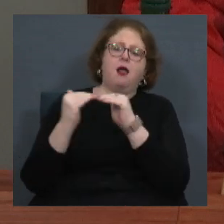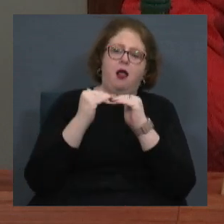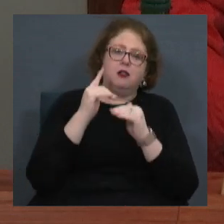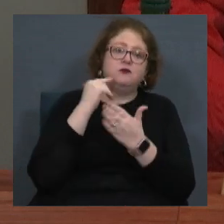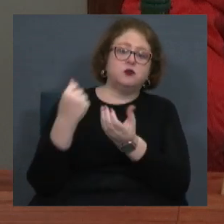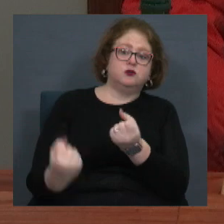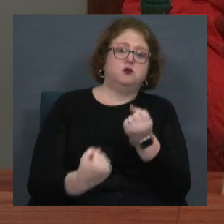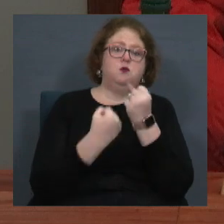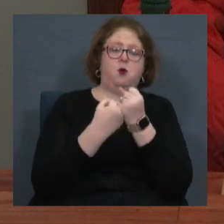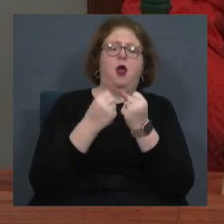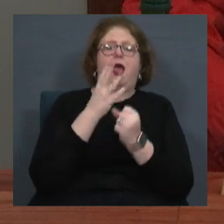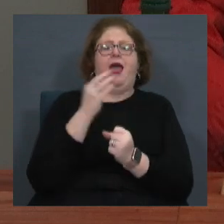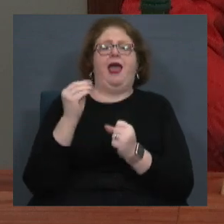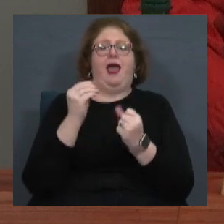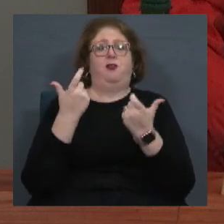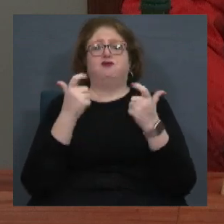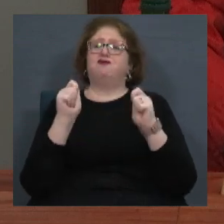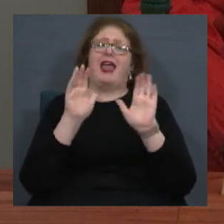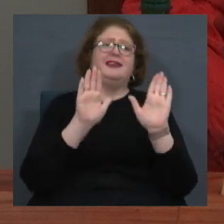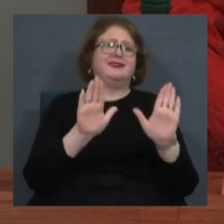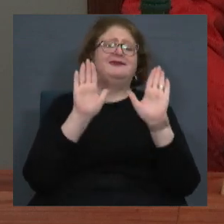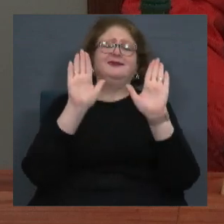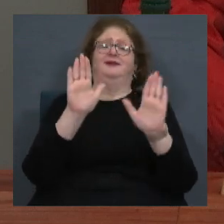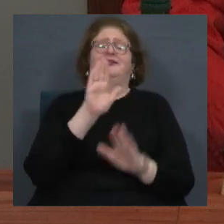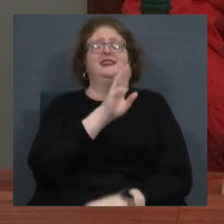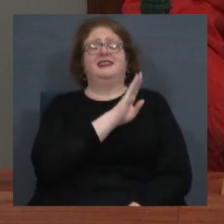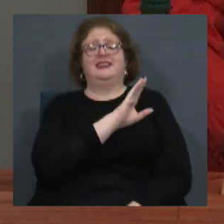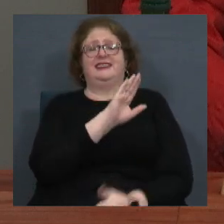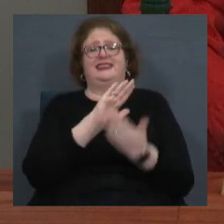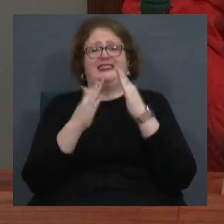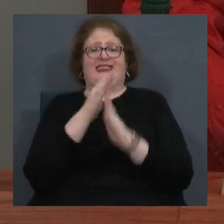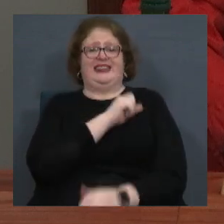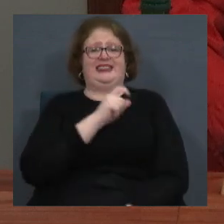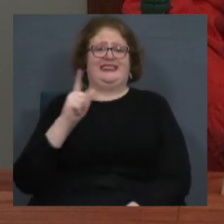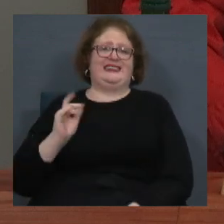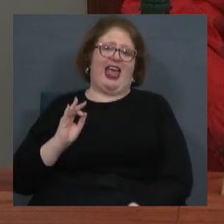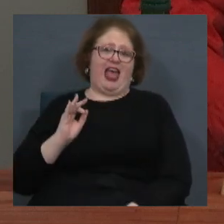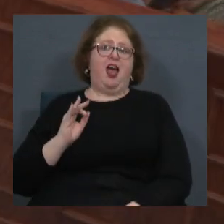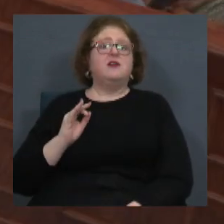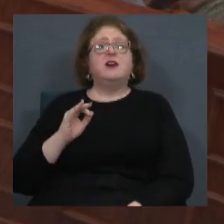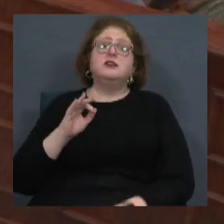staff. Could not have done this without them. So Awesome. pick it up, Little Rock.